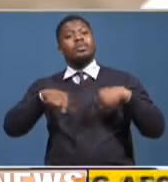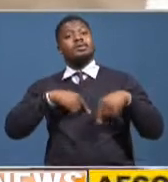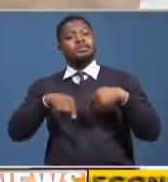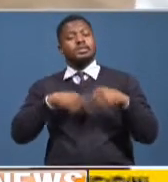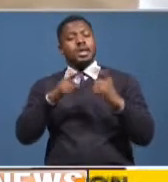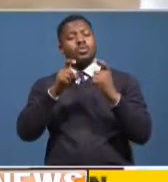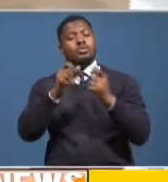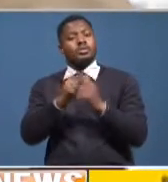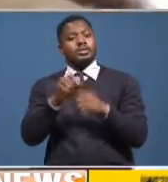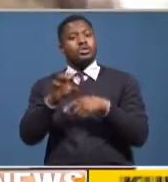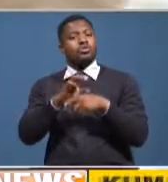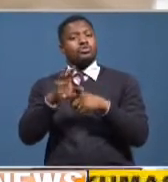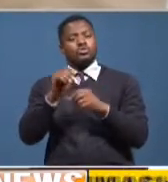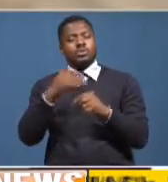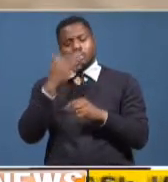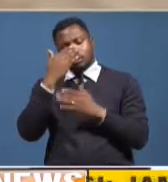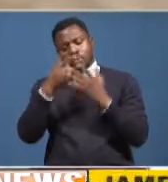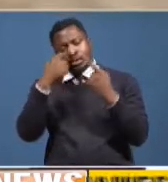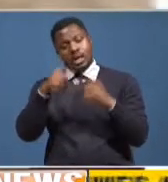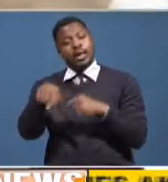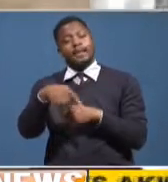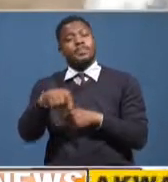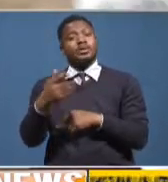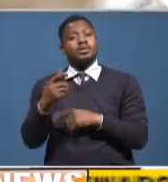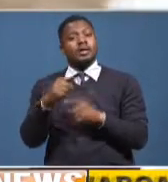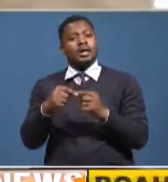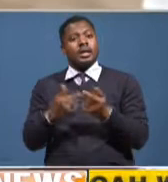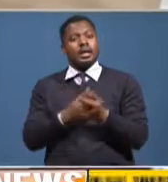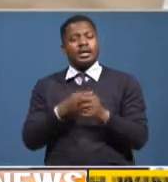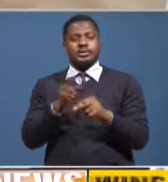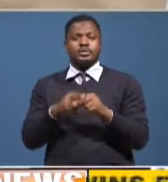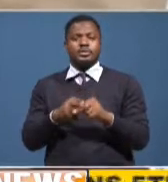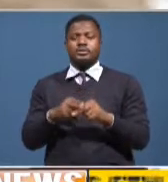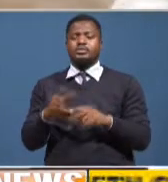their coach. Nobody knew what was going on. And Ghanaians were sitting